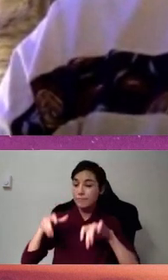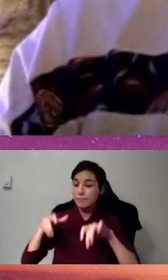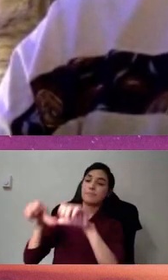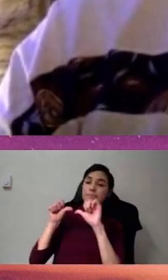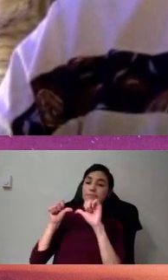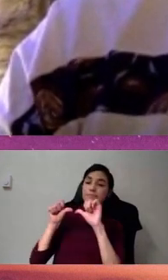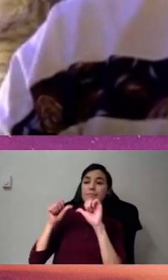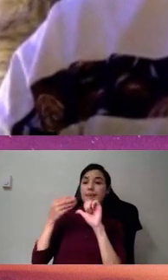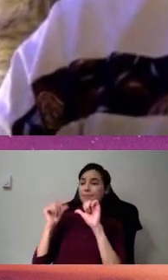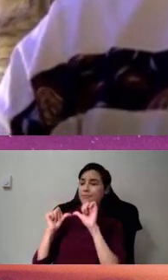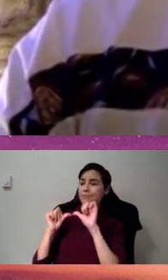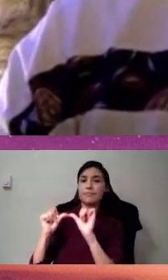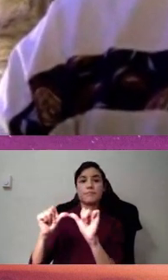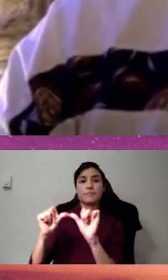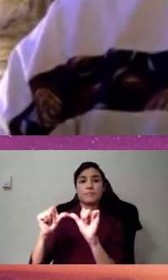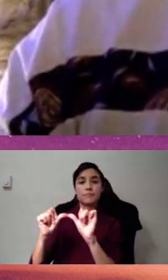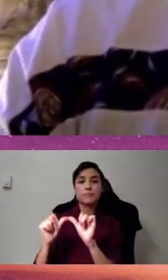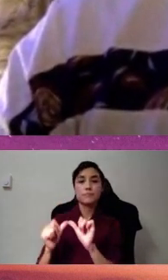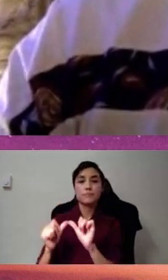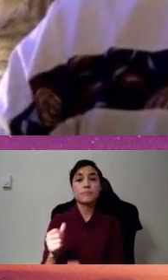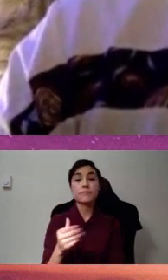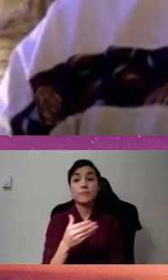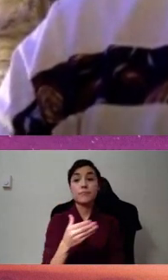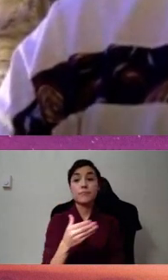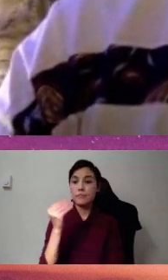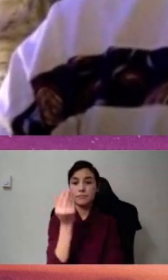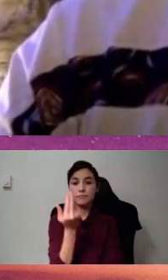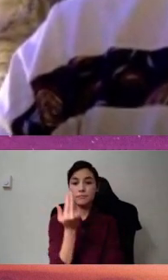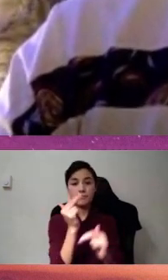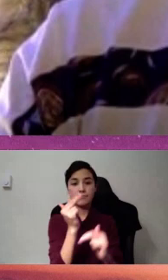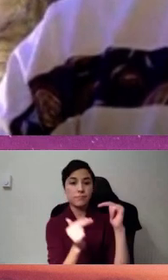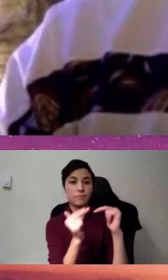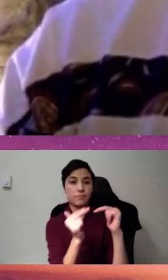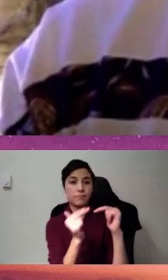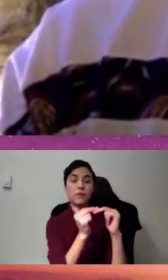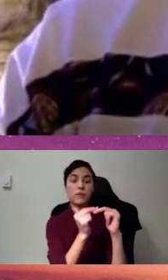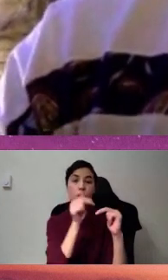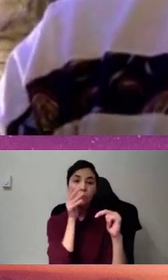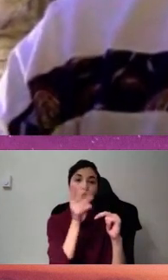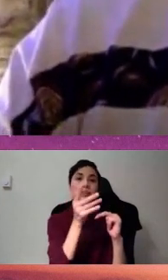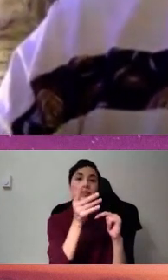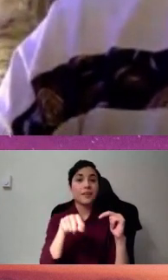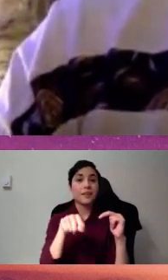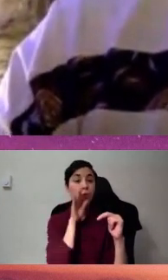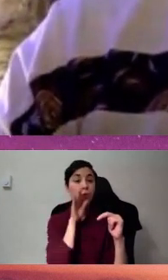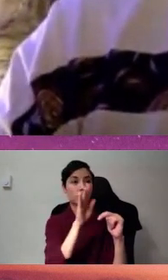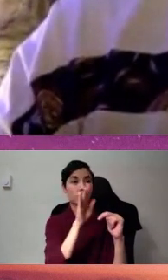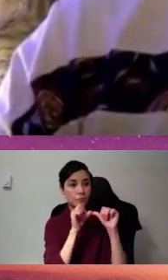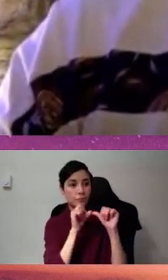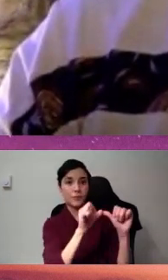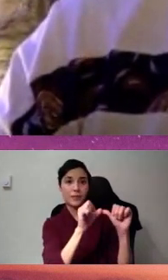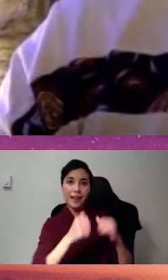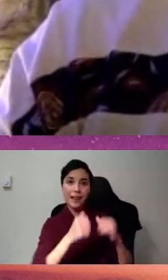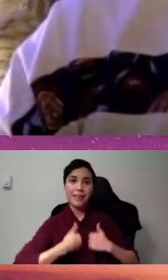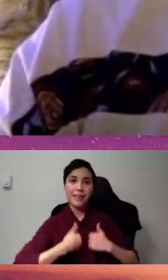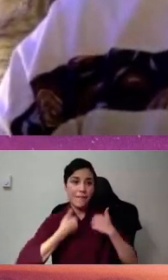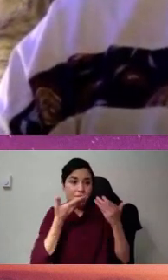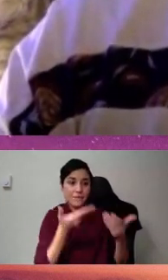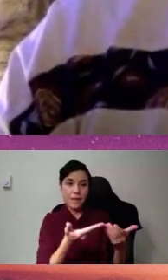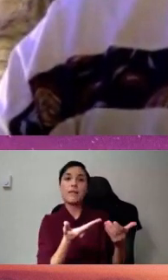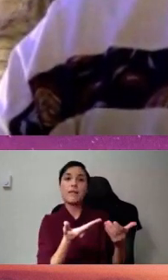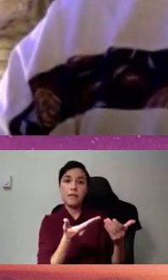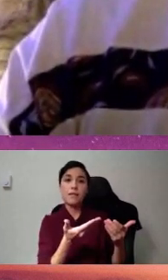and building a future that they will actually, be alive for, and will be able